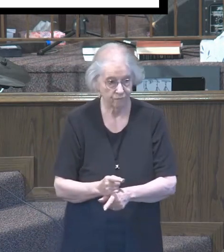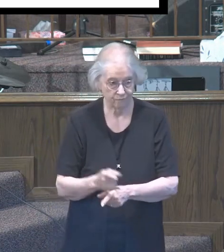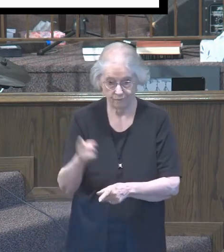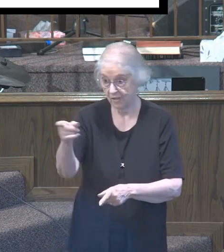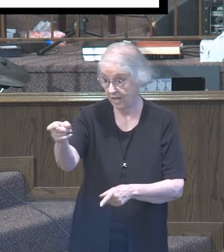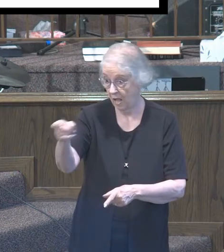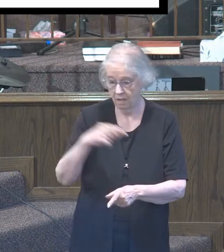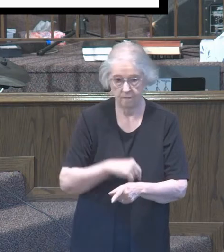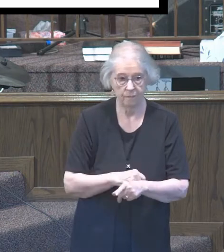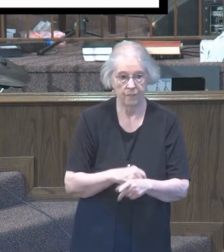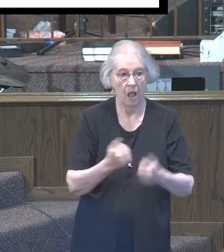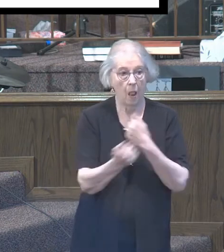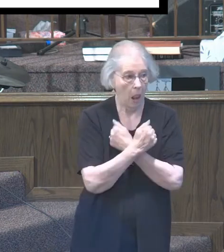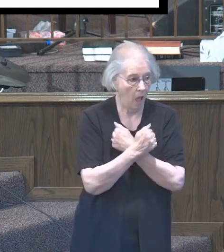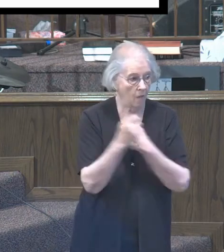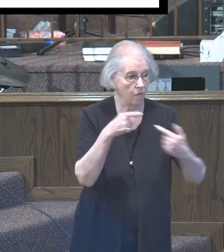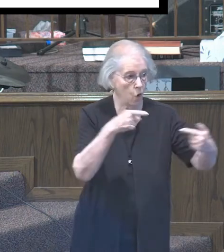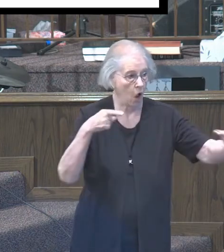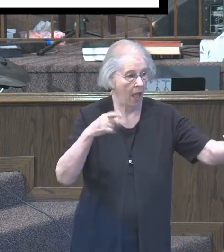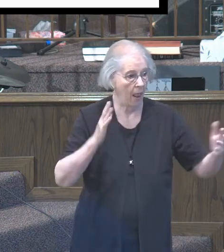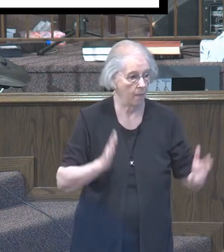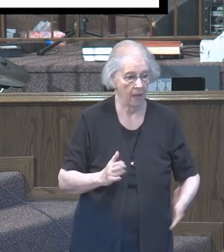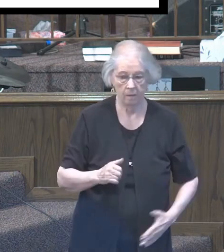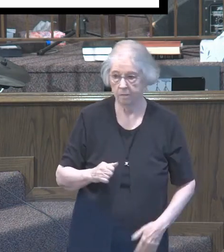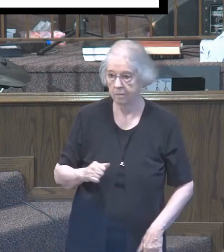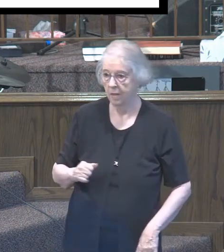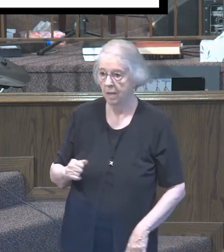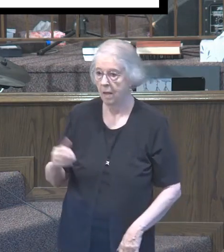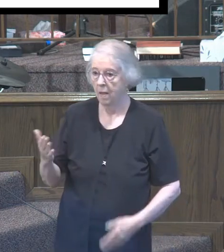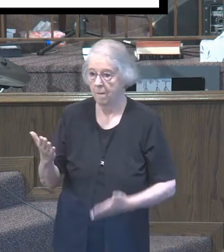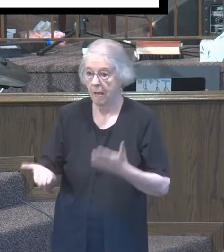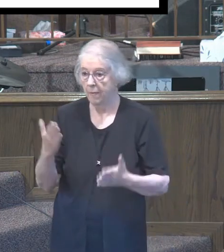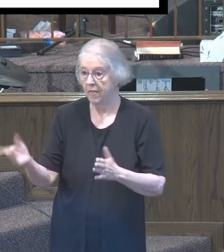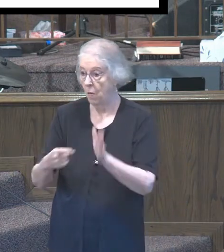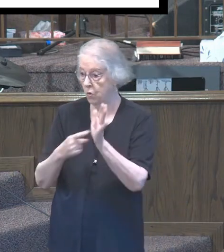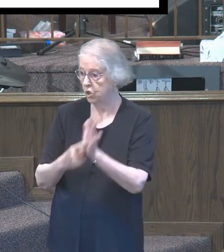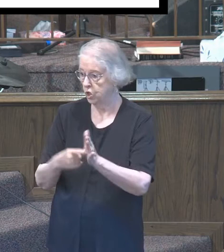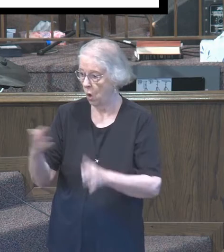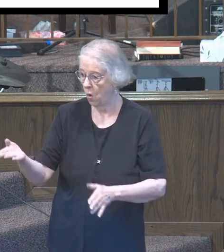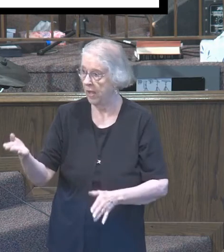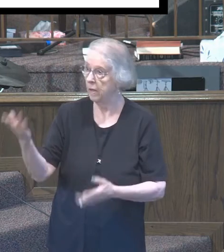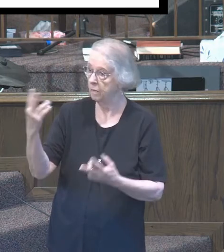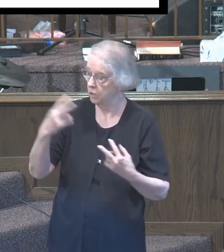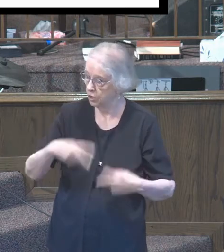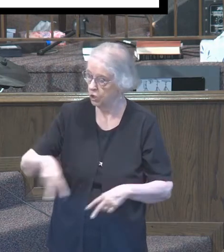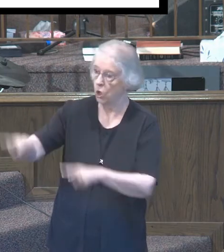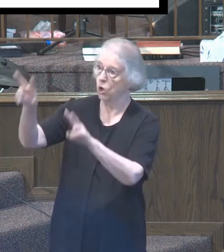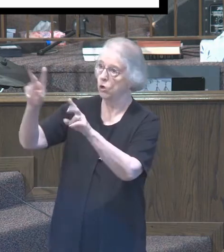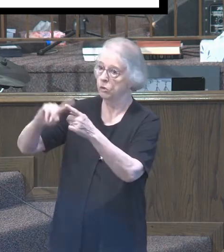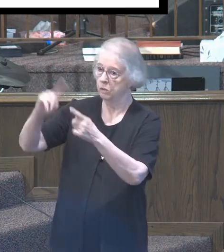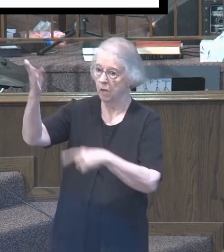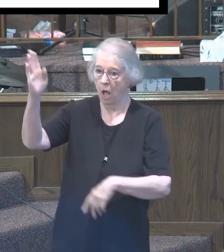does. He gives his best, the sun to warm and the rain to nourish, to everyone,